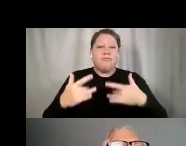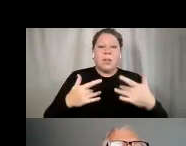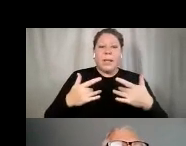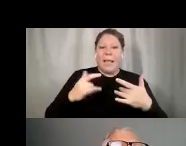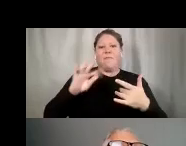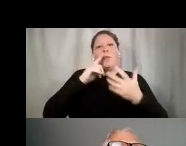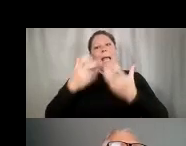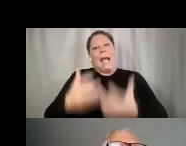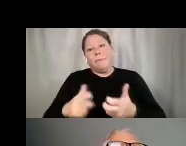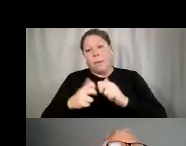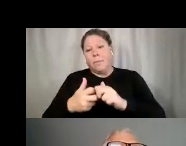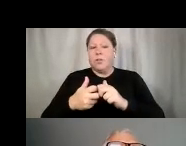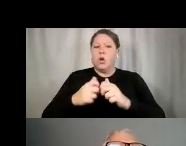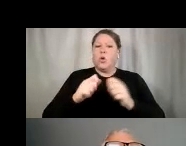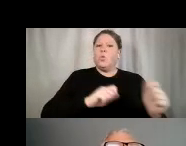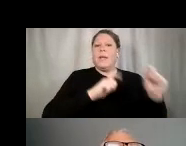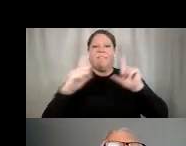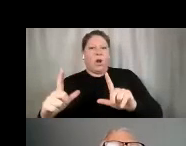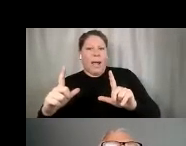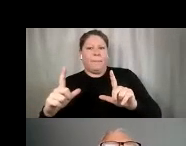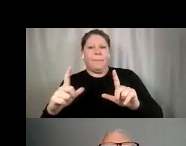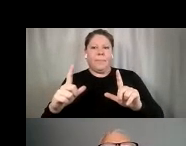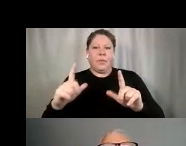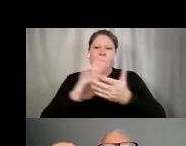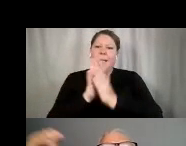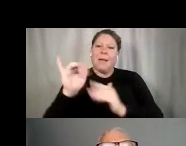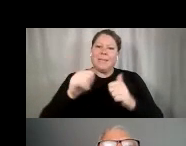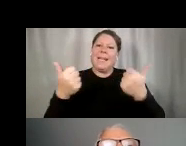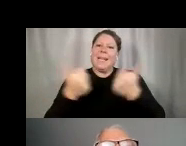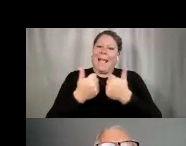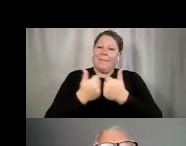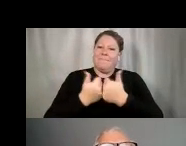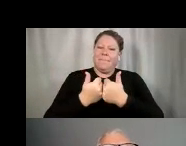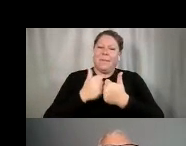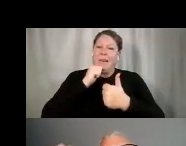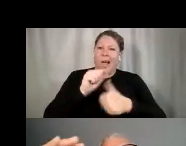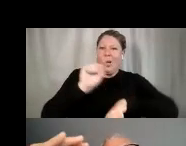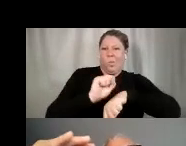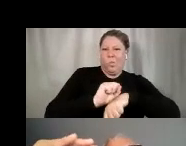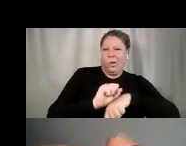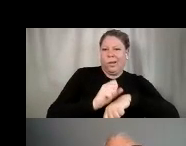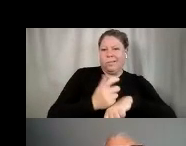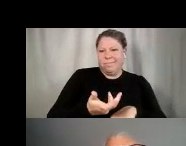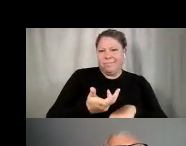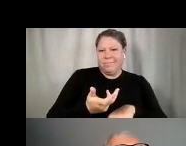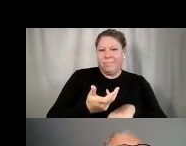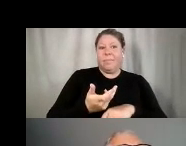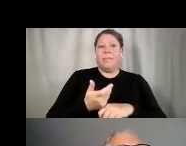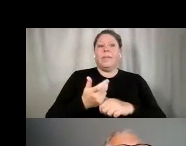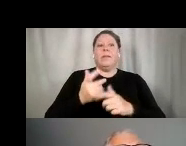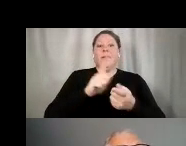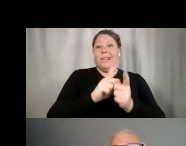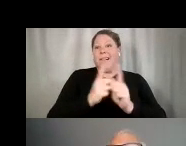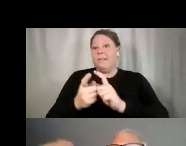the process so that it becomes more of a game than a task at work. And so in gamification, you would